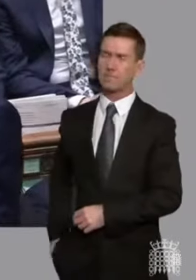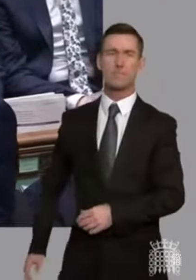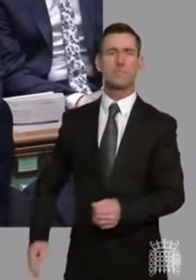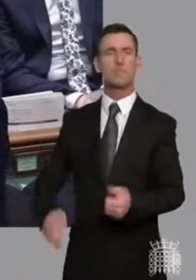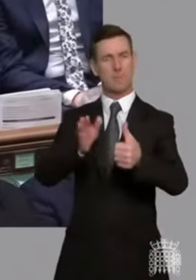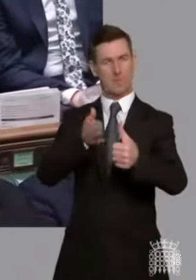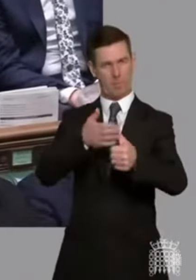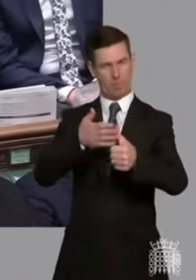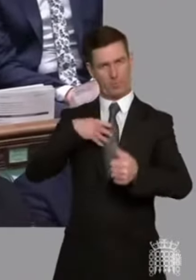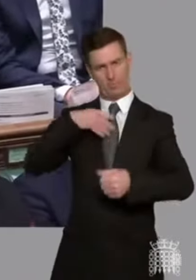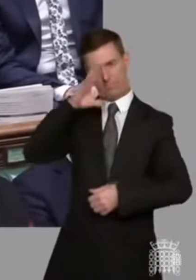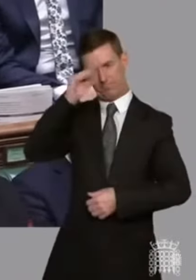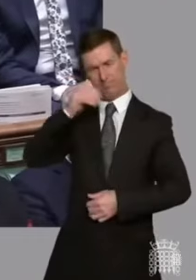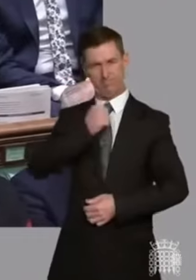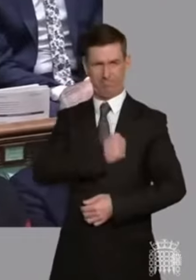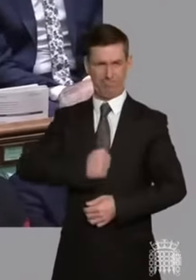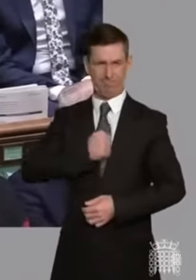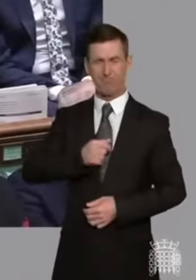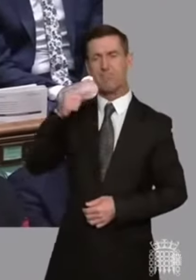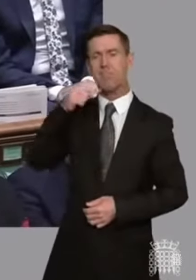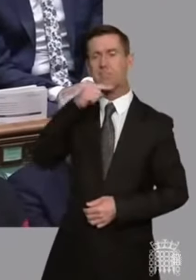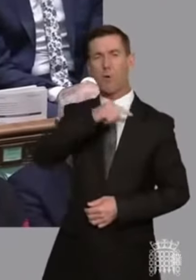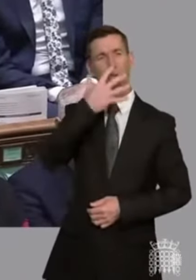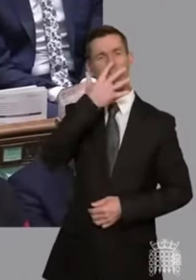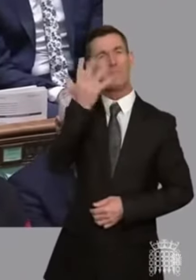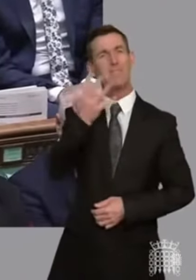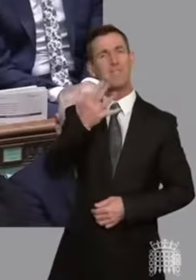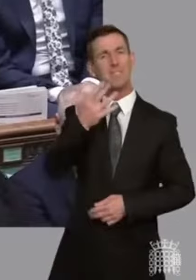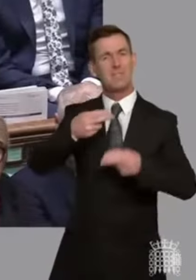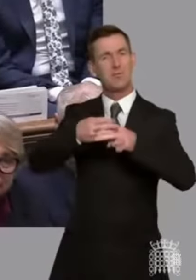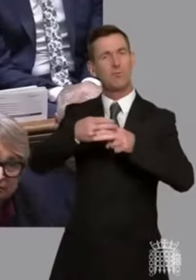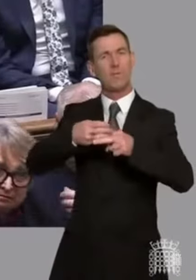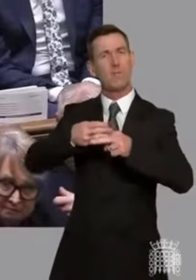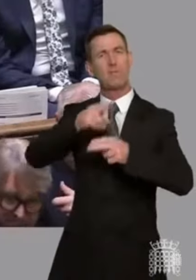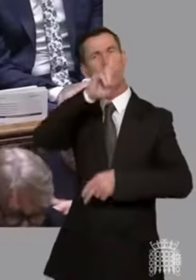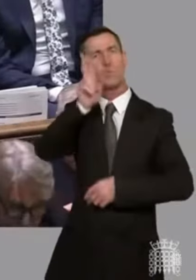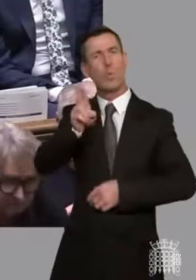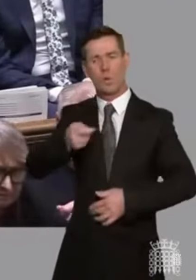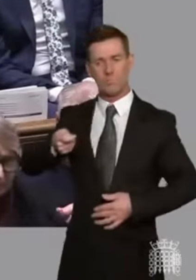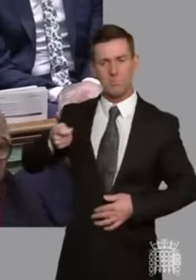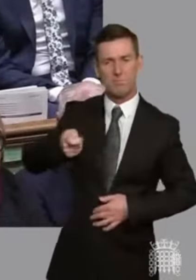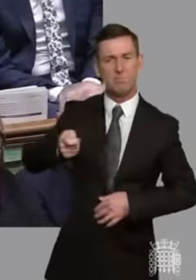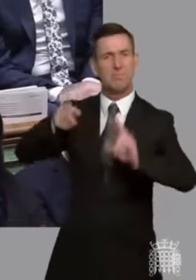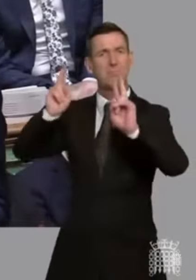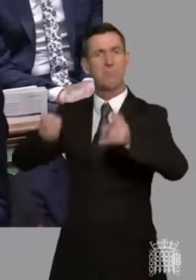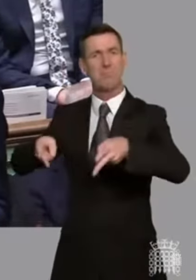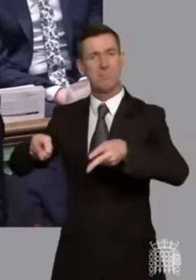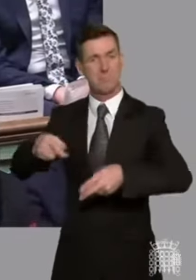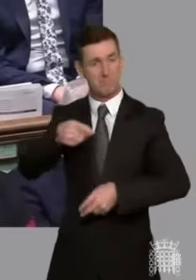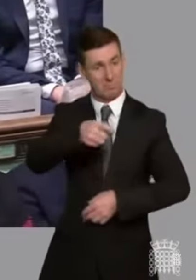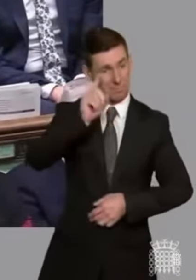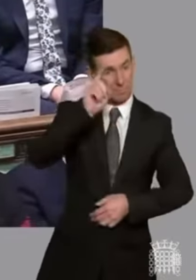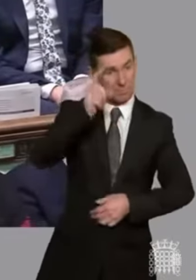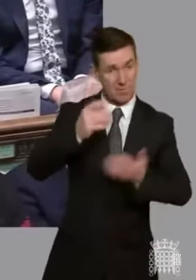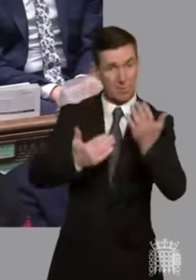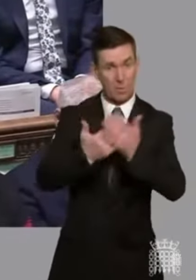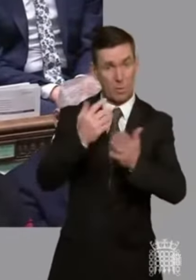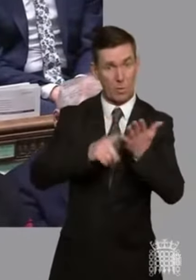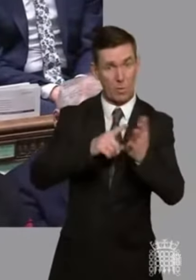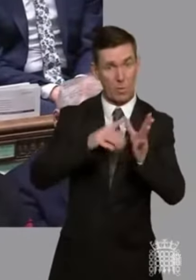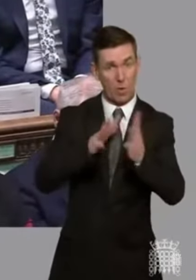proposes? At his first Prime Minister's questions, I told the Prime Minister about my constituent Andrea. A